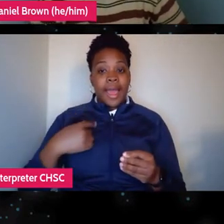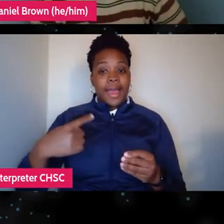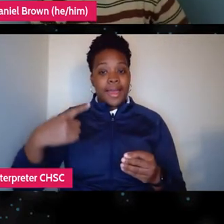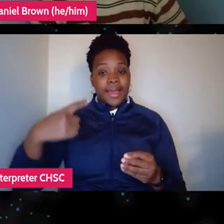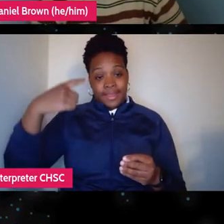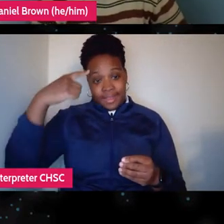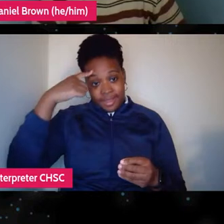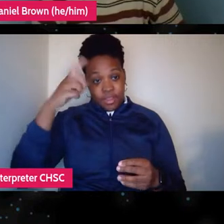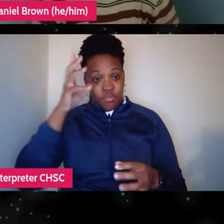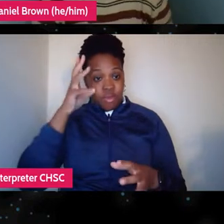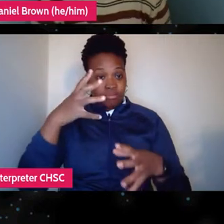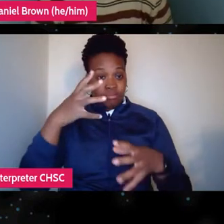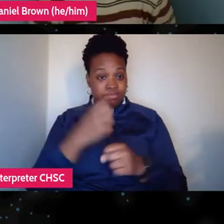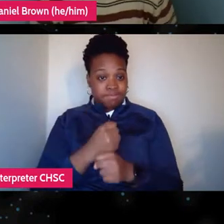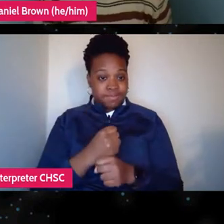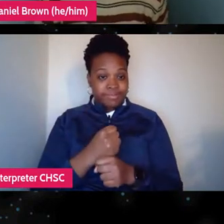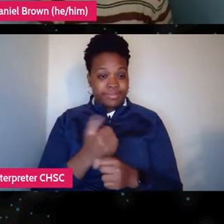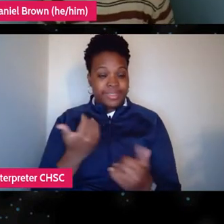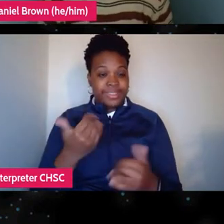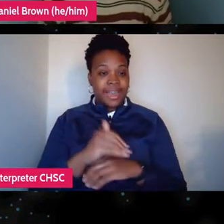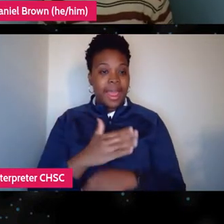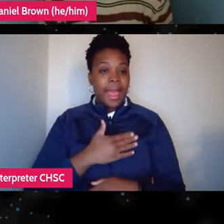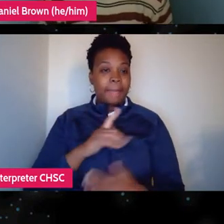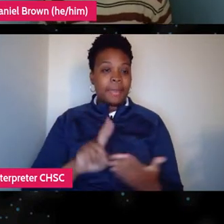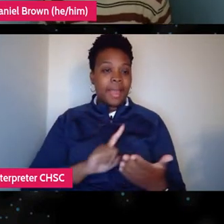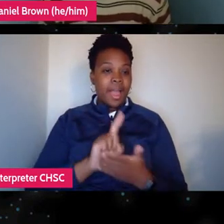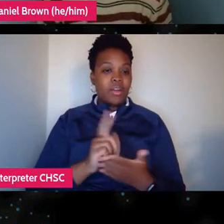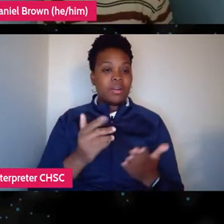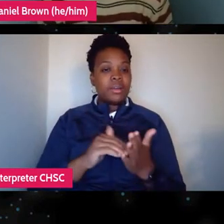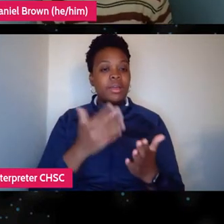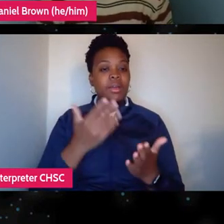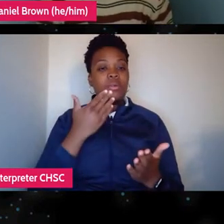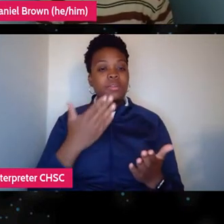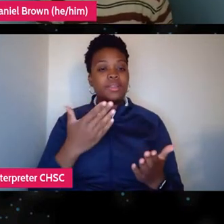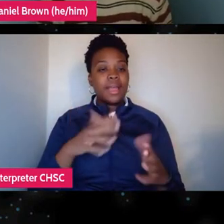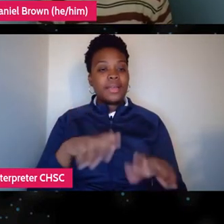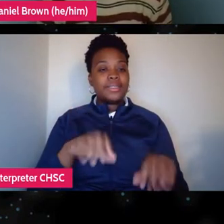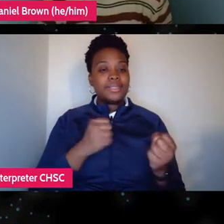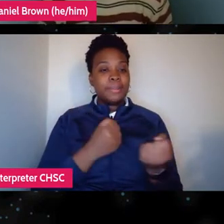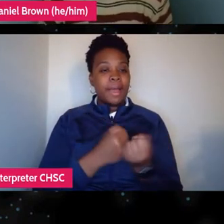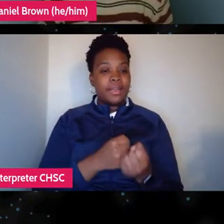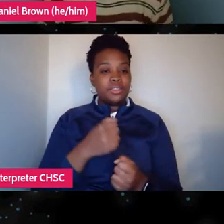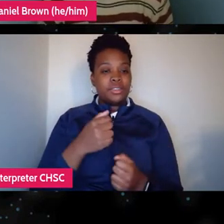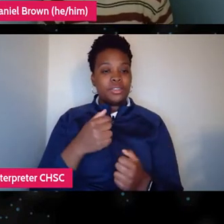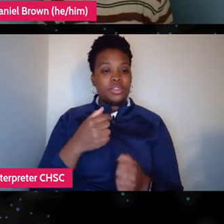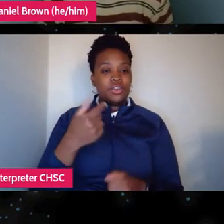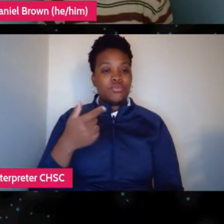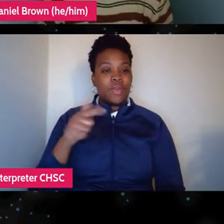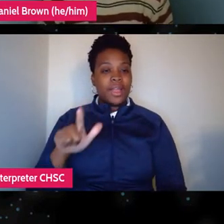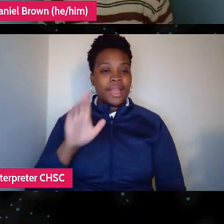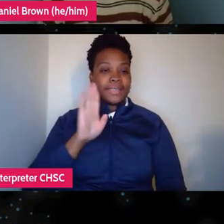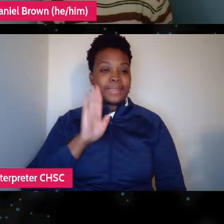up tonight's happy hour. Again, we want to thank our sponsor, Great Lakes Brewing Company,